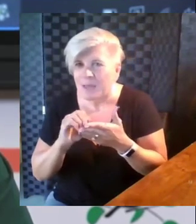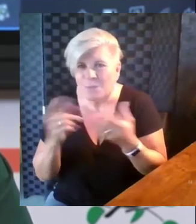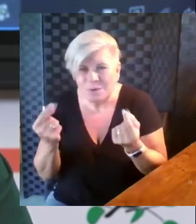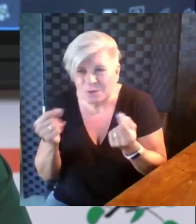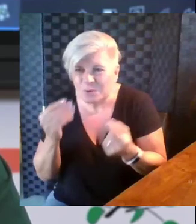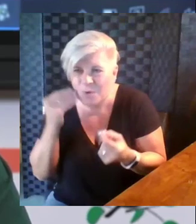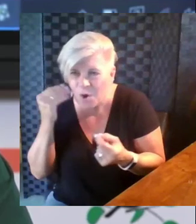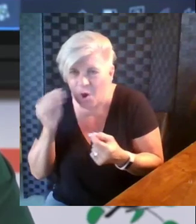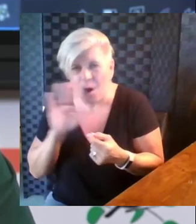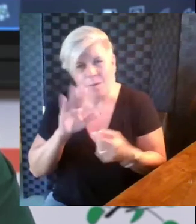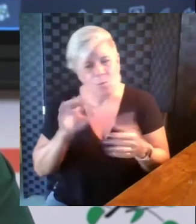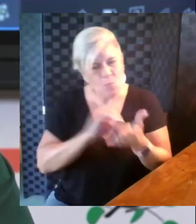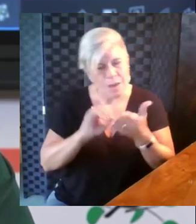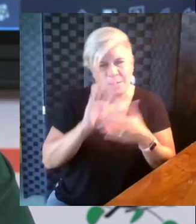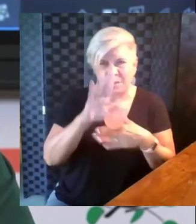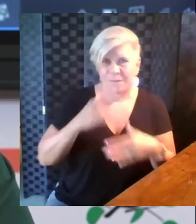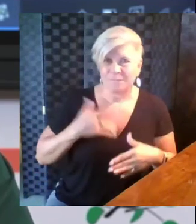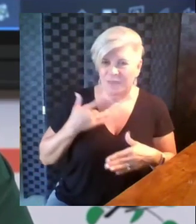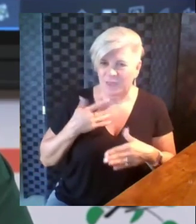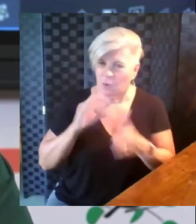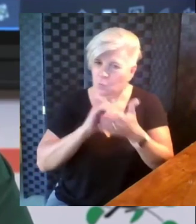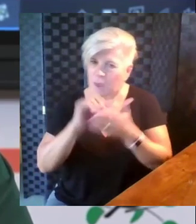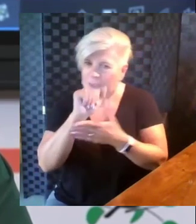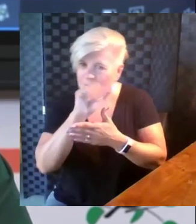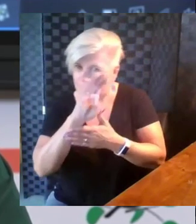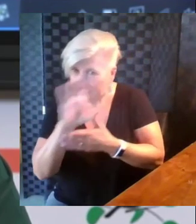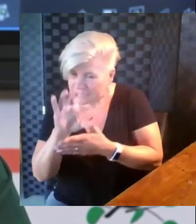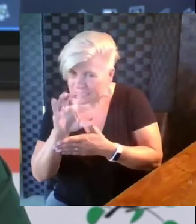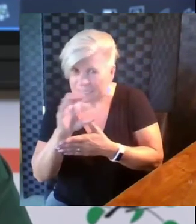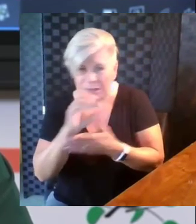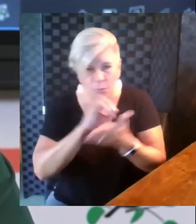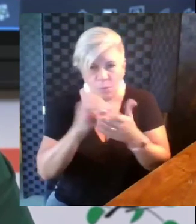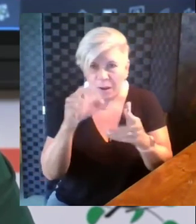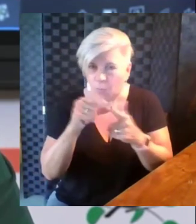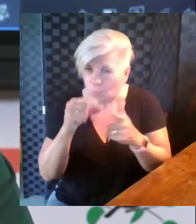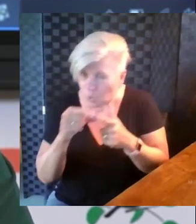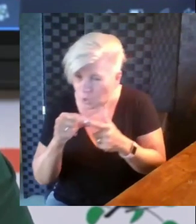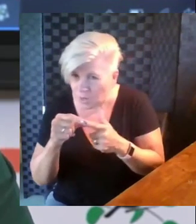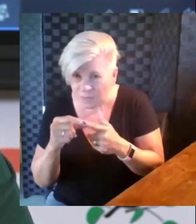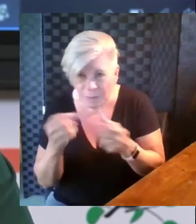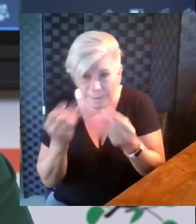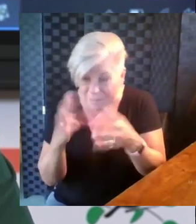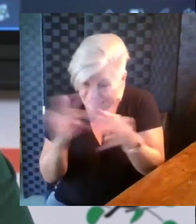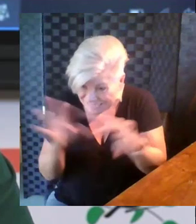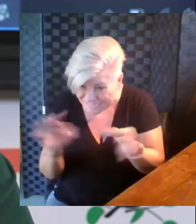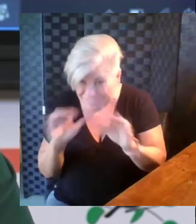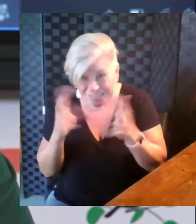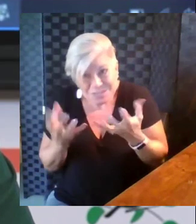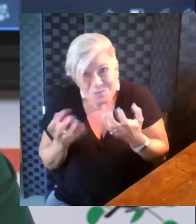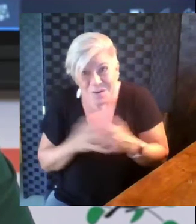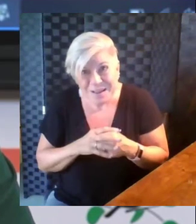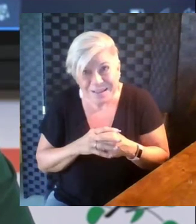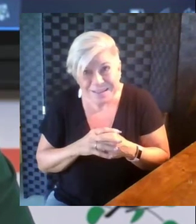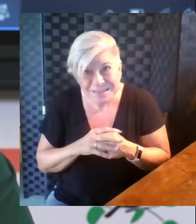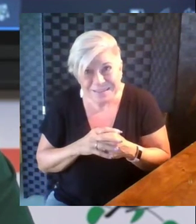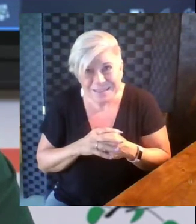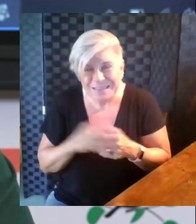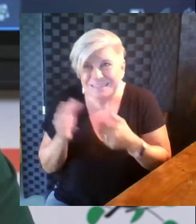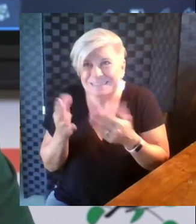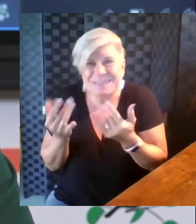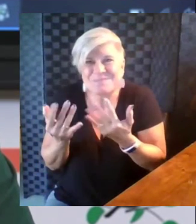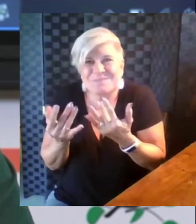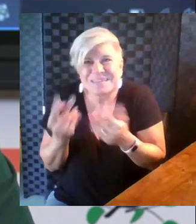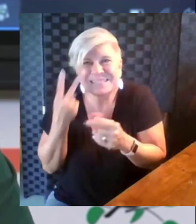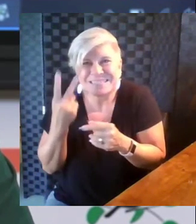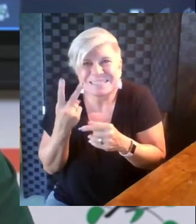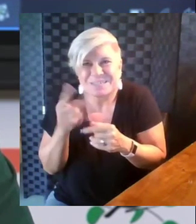do or how you're feeling. You can write your alphabet or 3-letter words. You can write as many sentences as you want. I can't wait to see what your